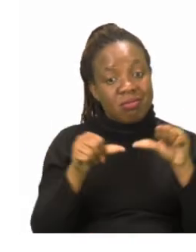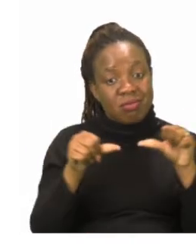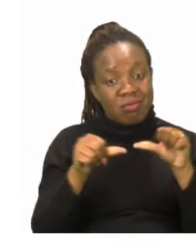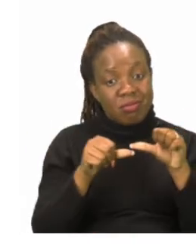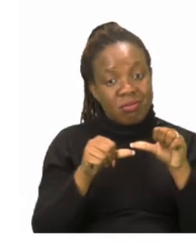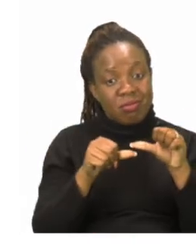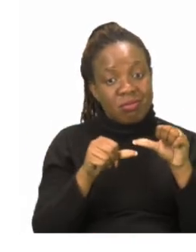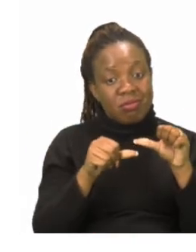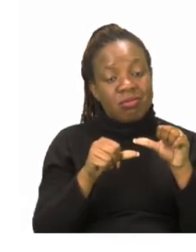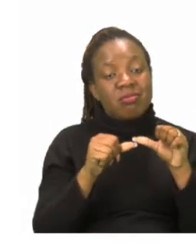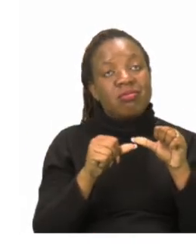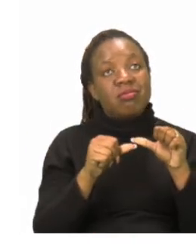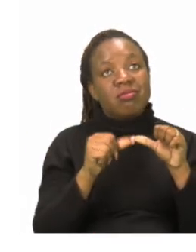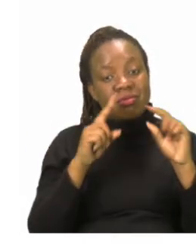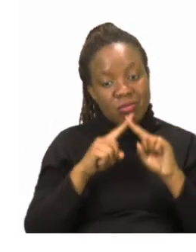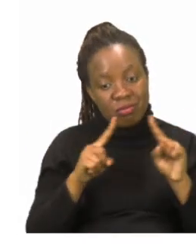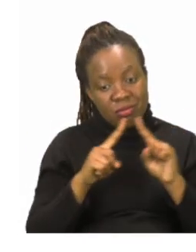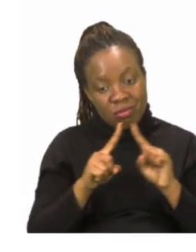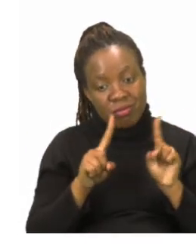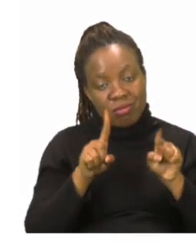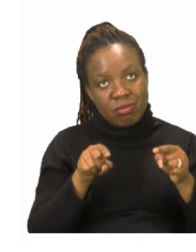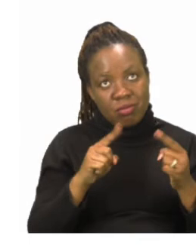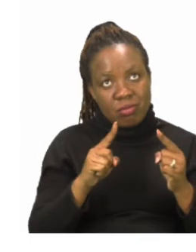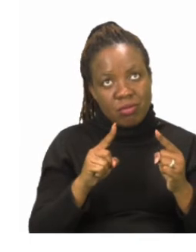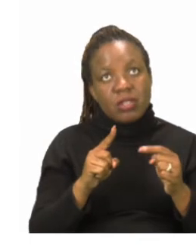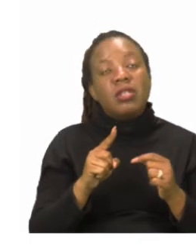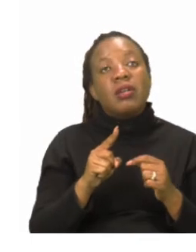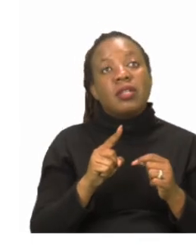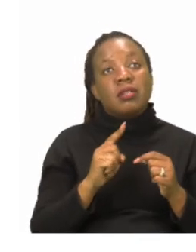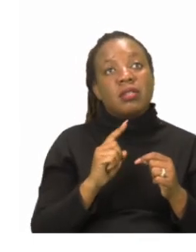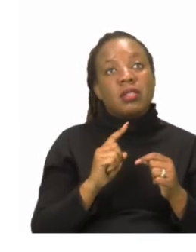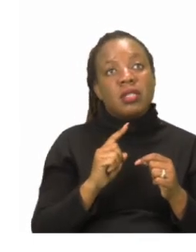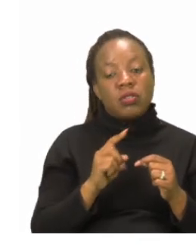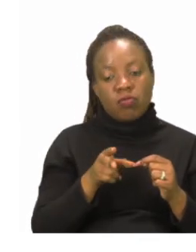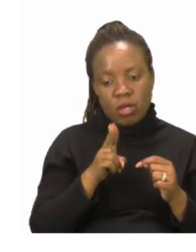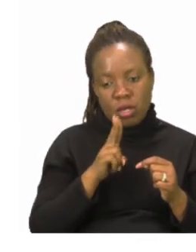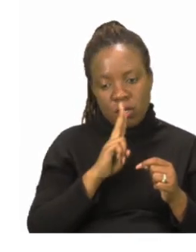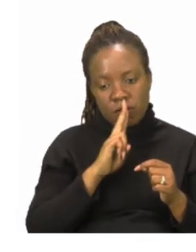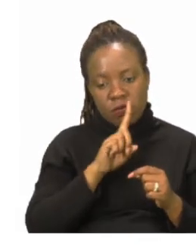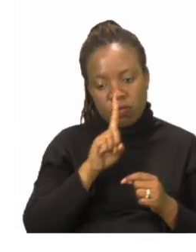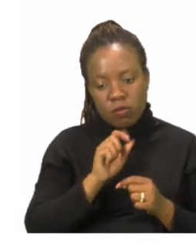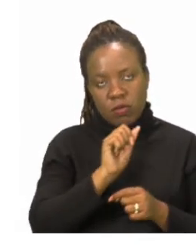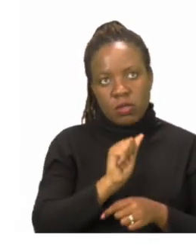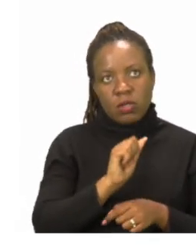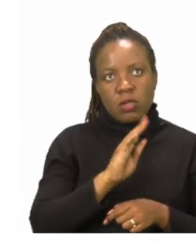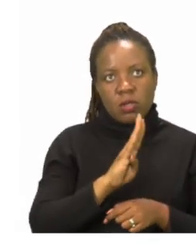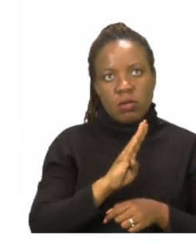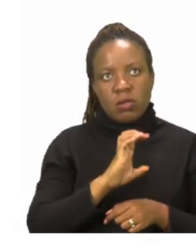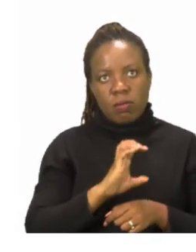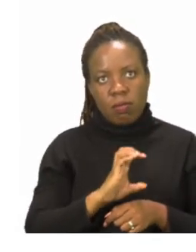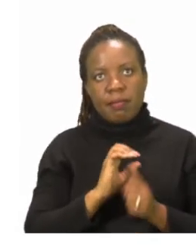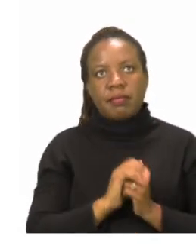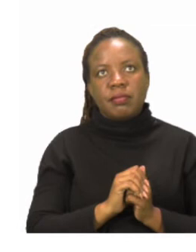objects and answer the questions below. Now in the table, you will see there is one